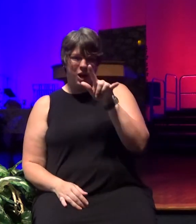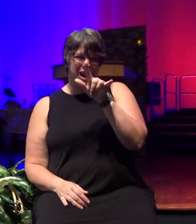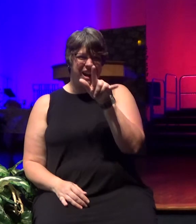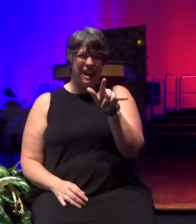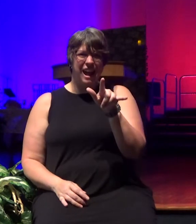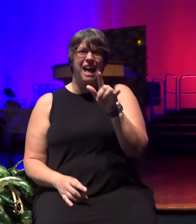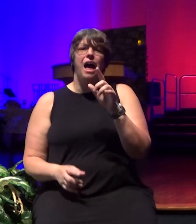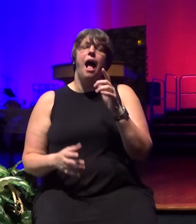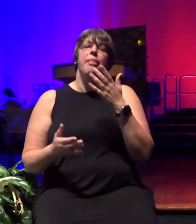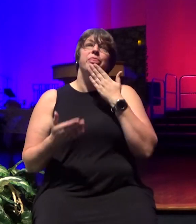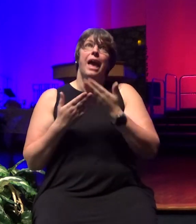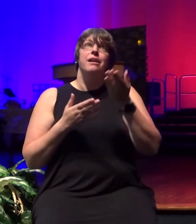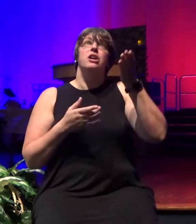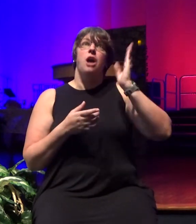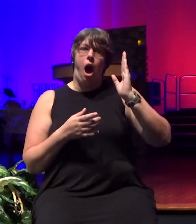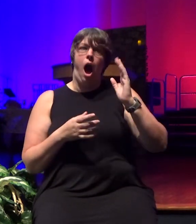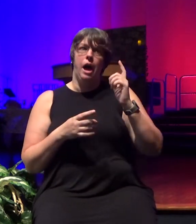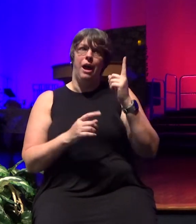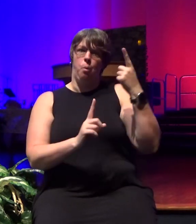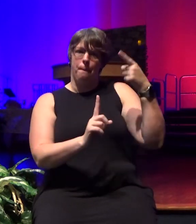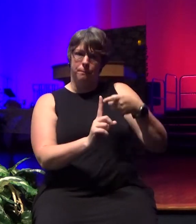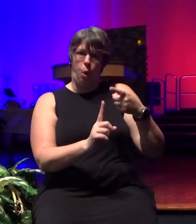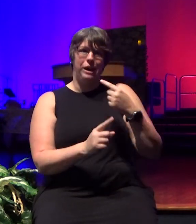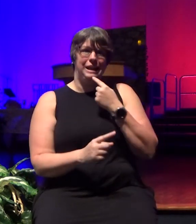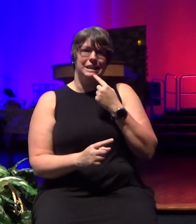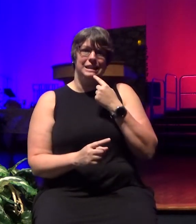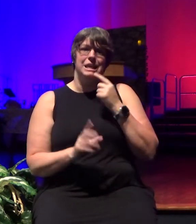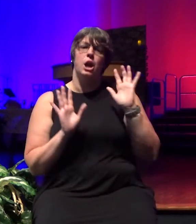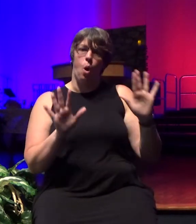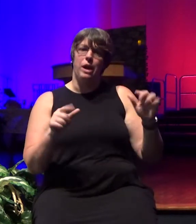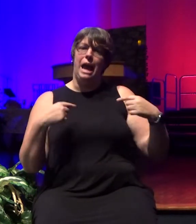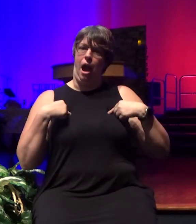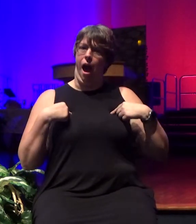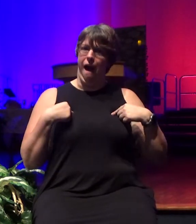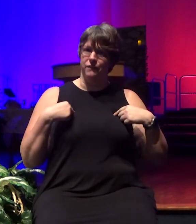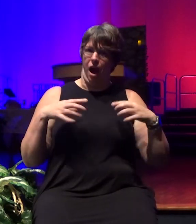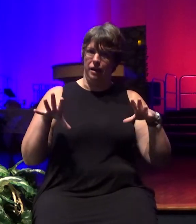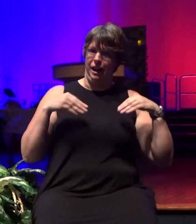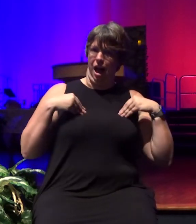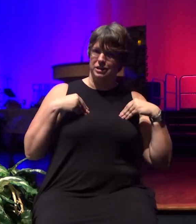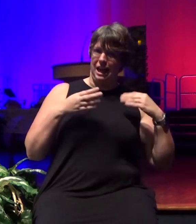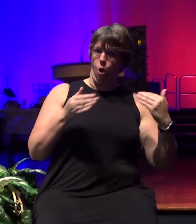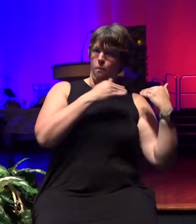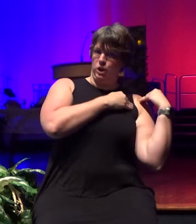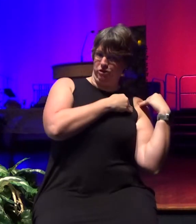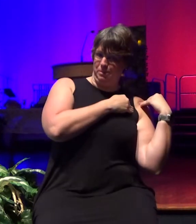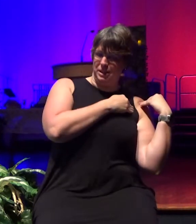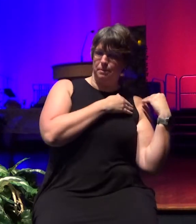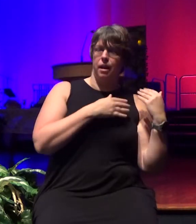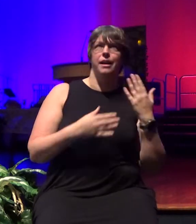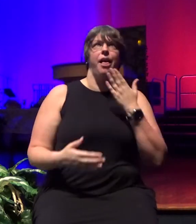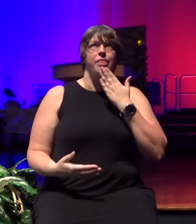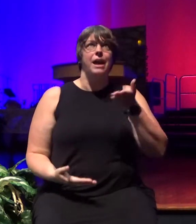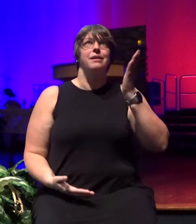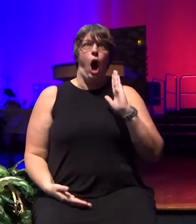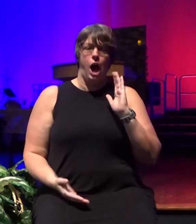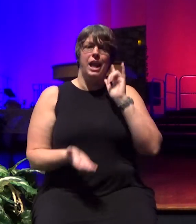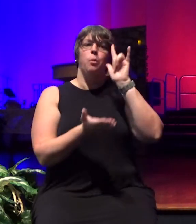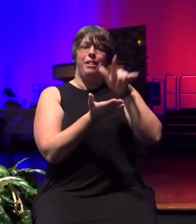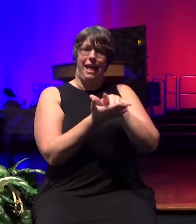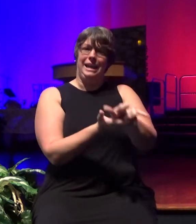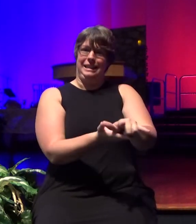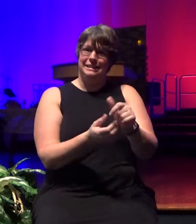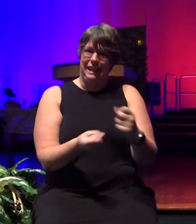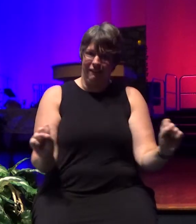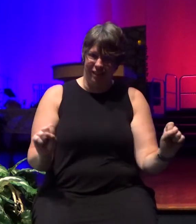scared. Because here's the deal. As we glided for about an hour, the pilot behind me coached me in how to circle